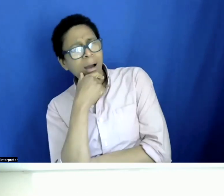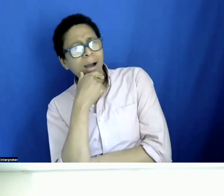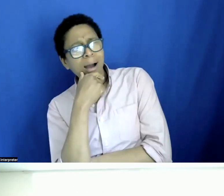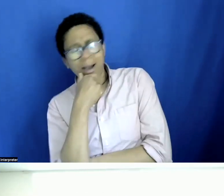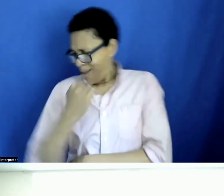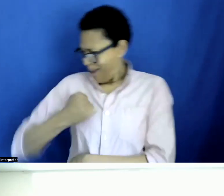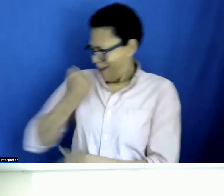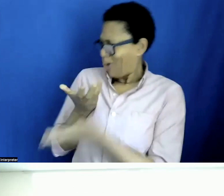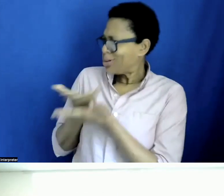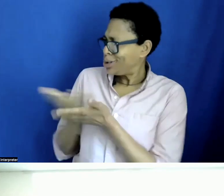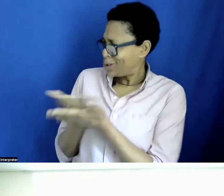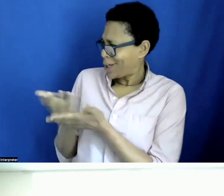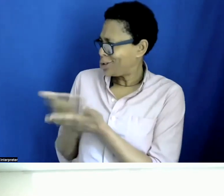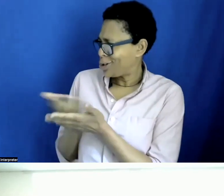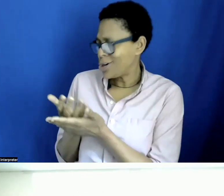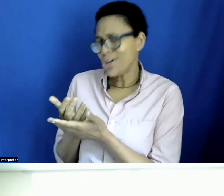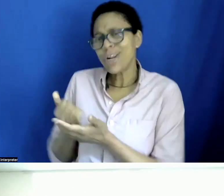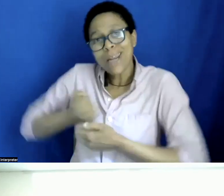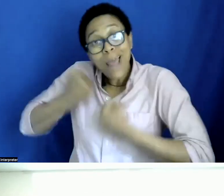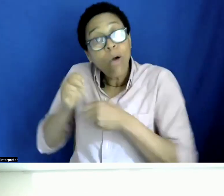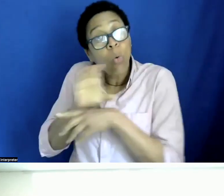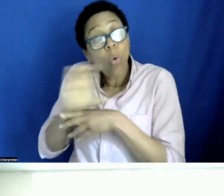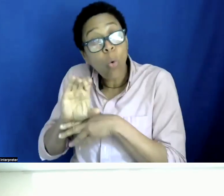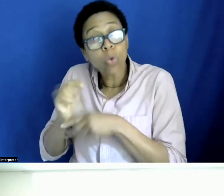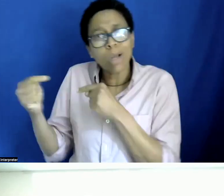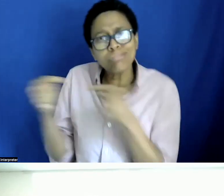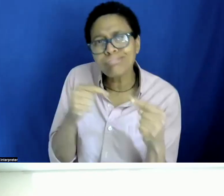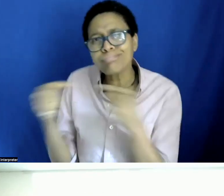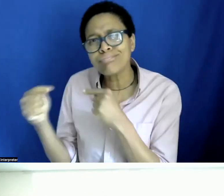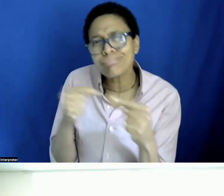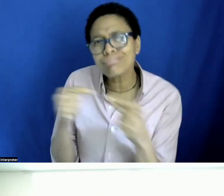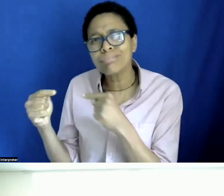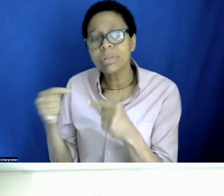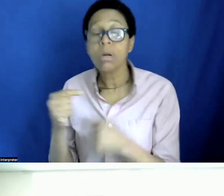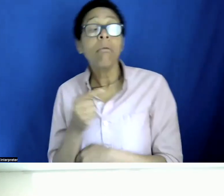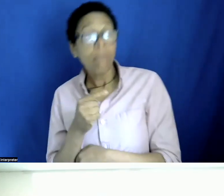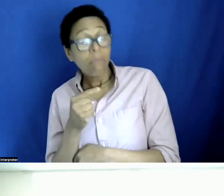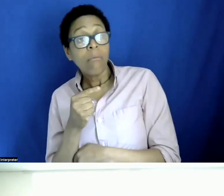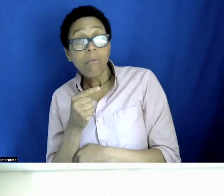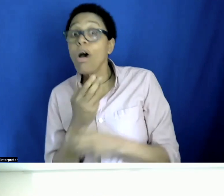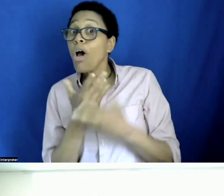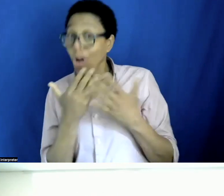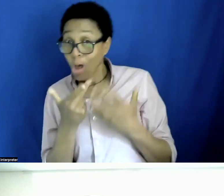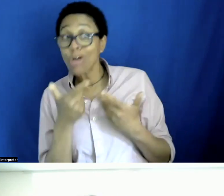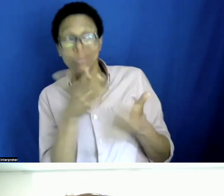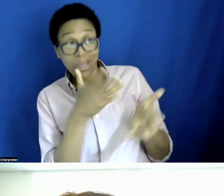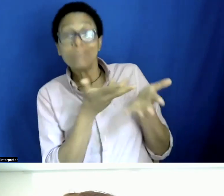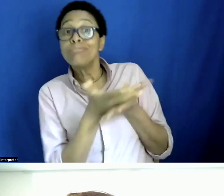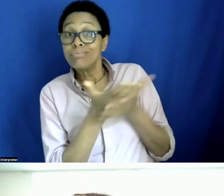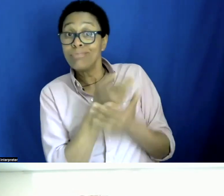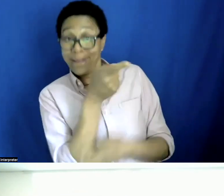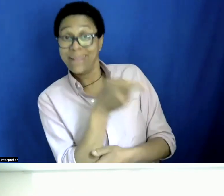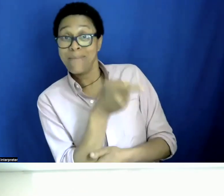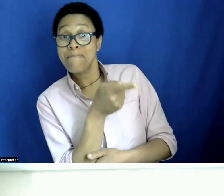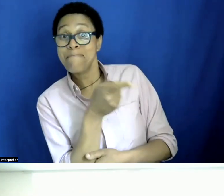discussed and were part of our course and the debates all the artists had together have come up here already this